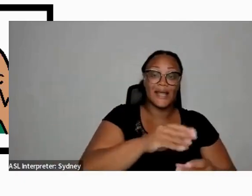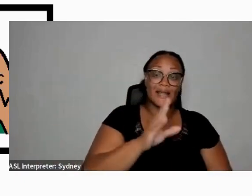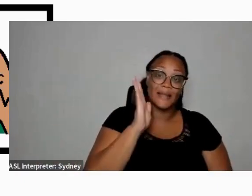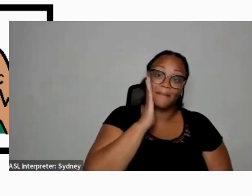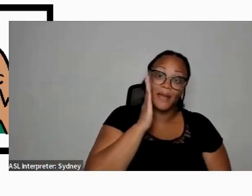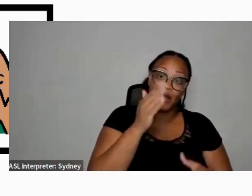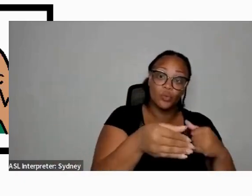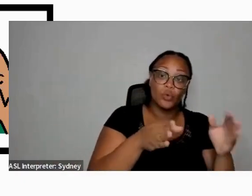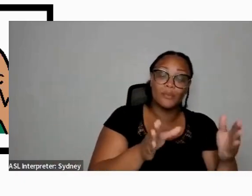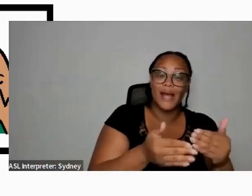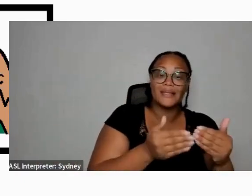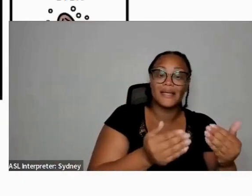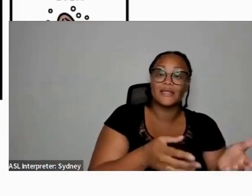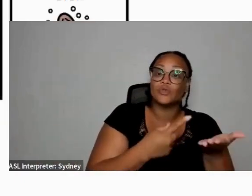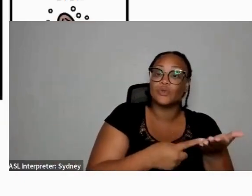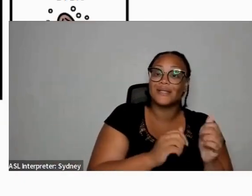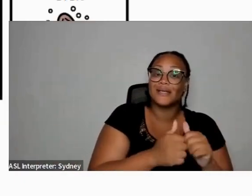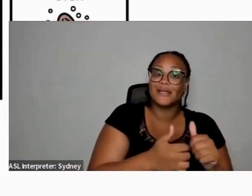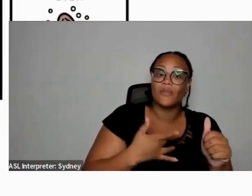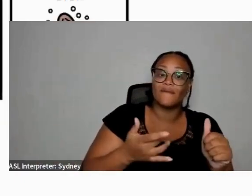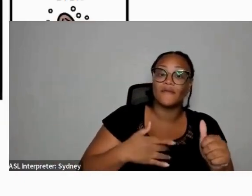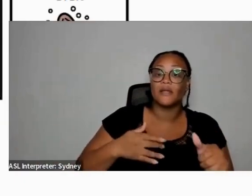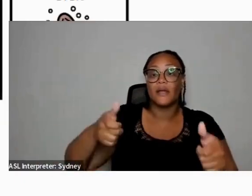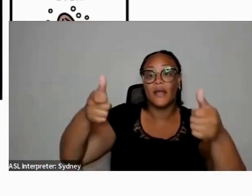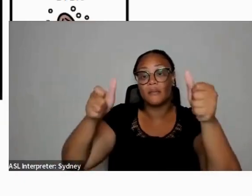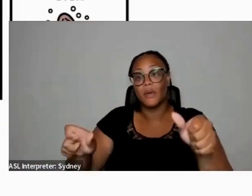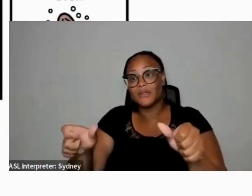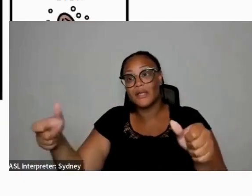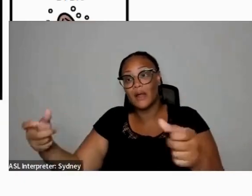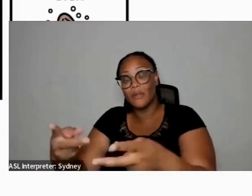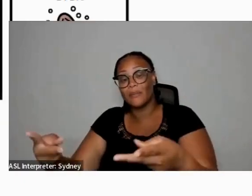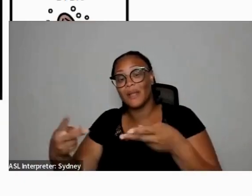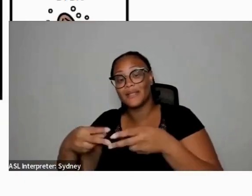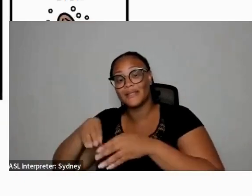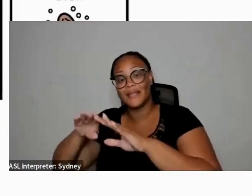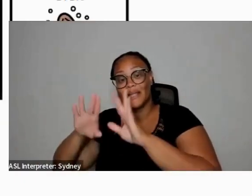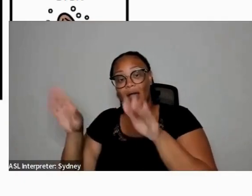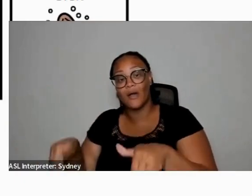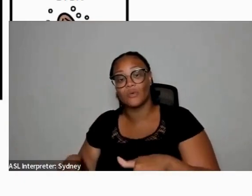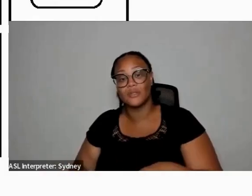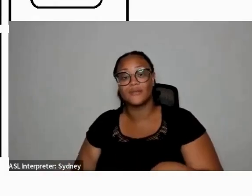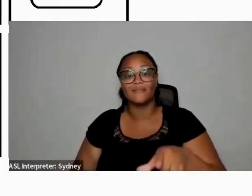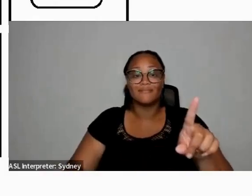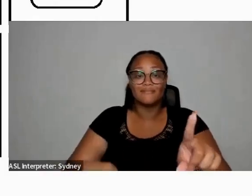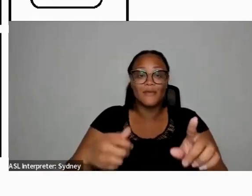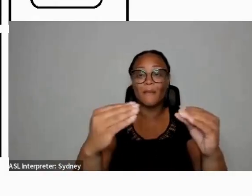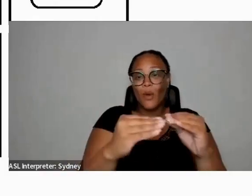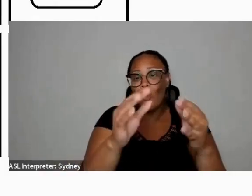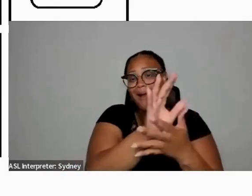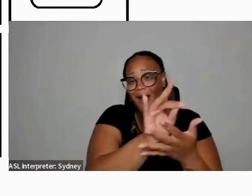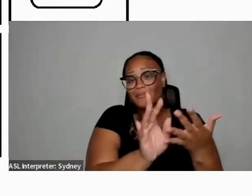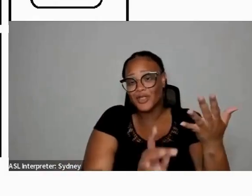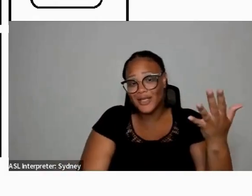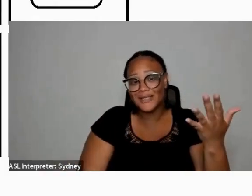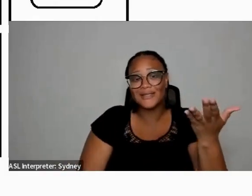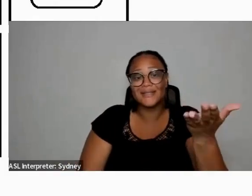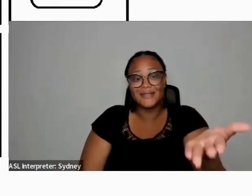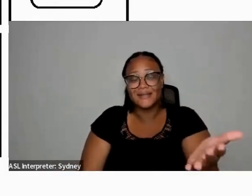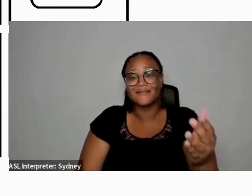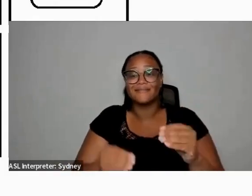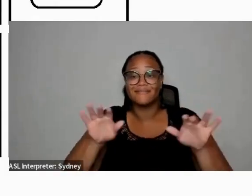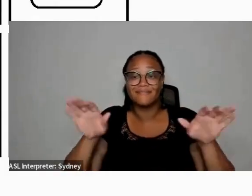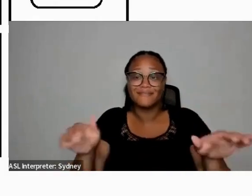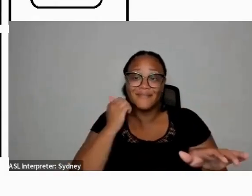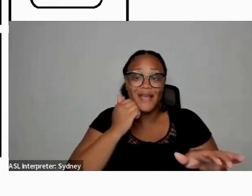they wake up. You can discuss how they're feeling. And here's an extended version of that. Here's some activities of